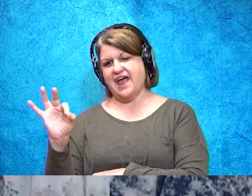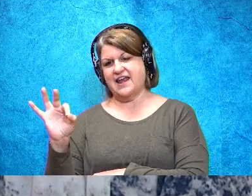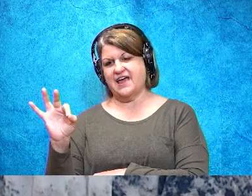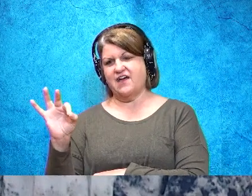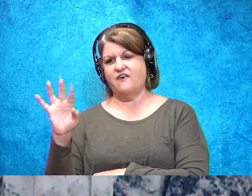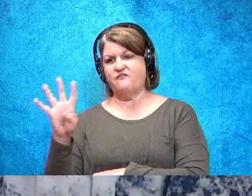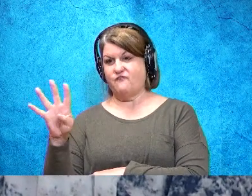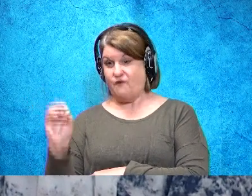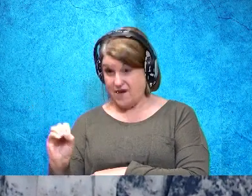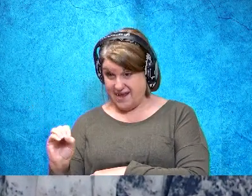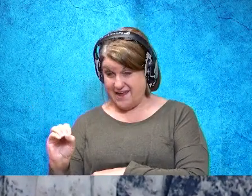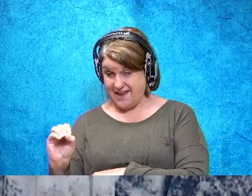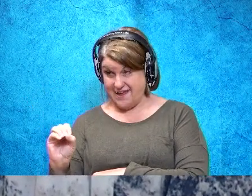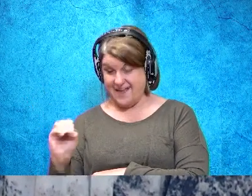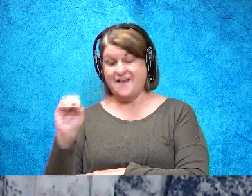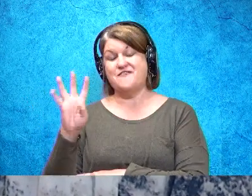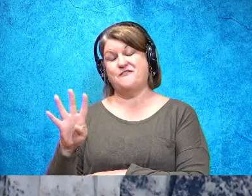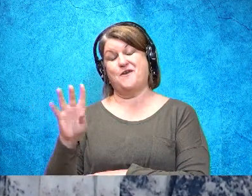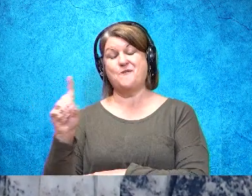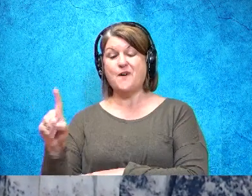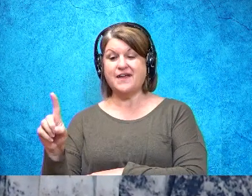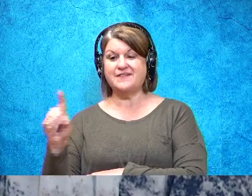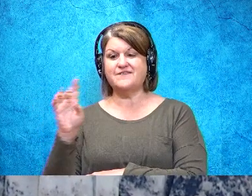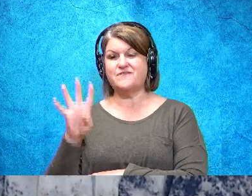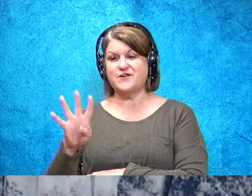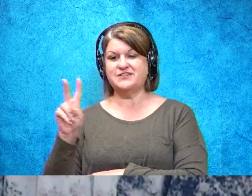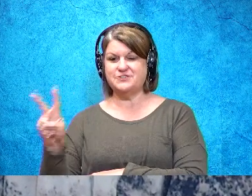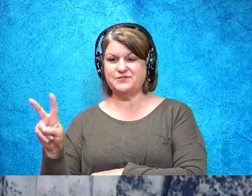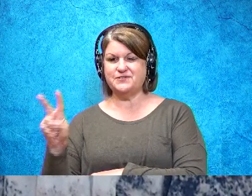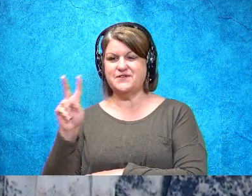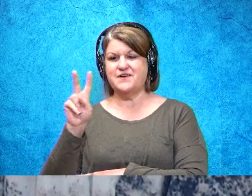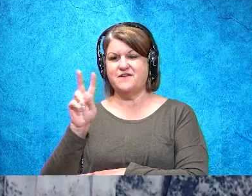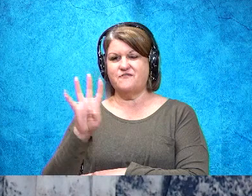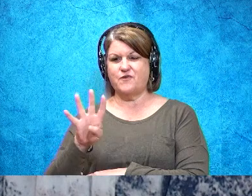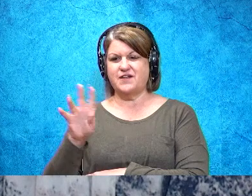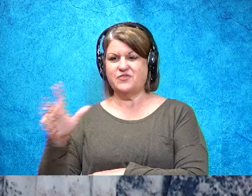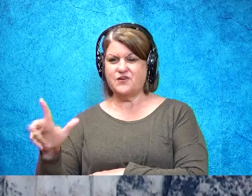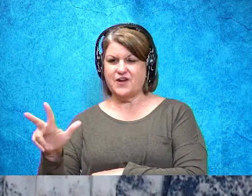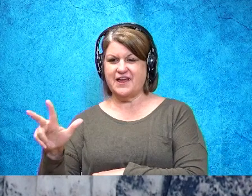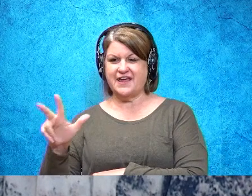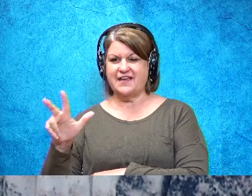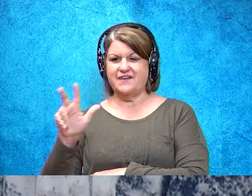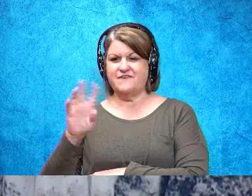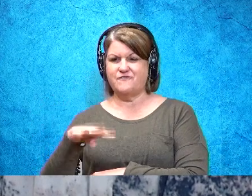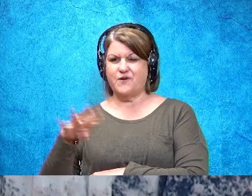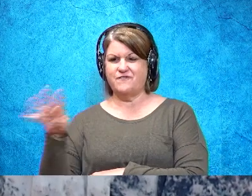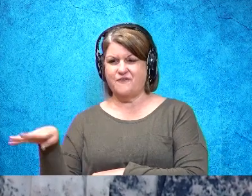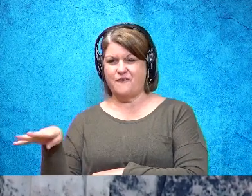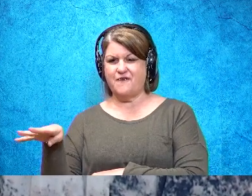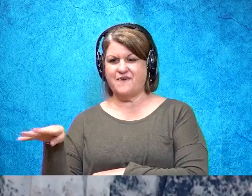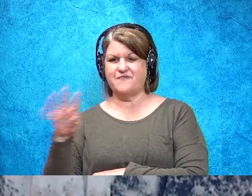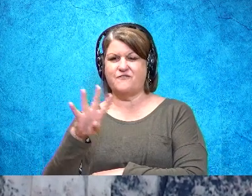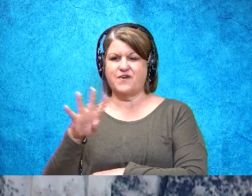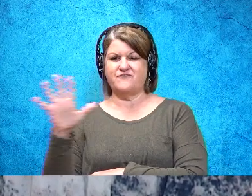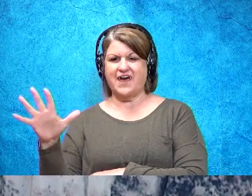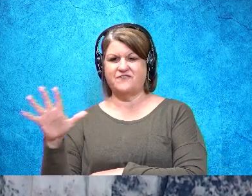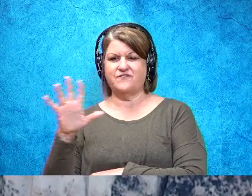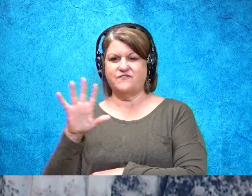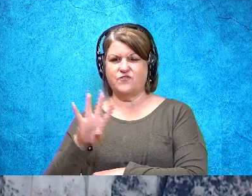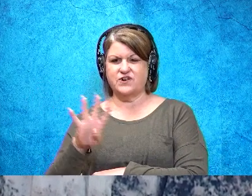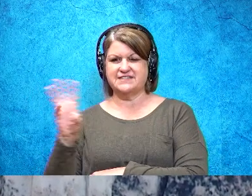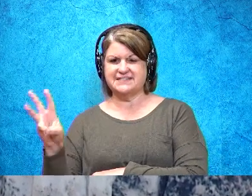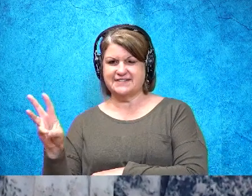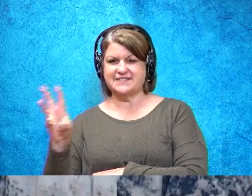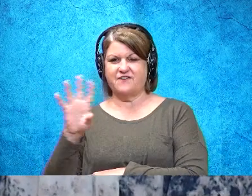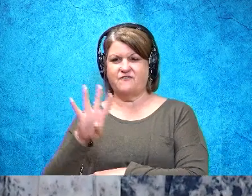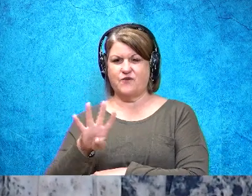39, 40, 41, 42, 43, 44, 45,